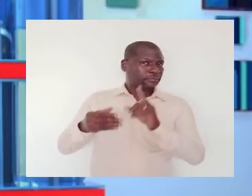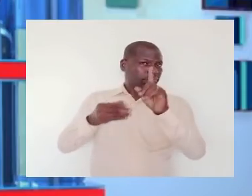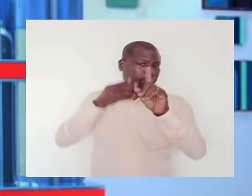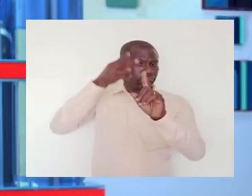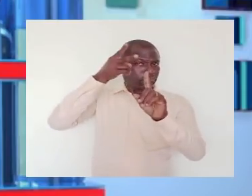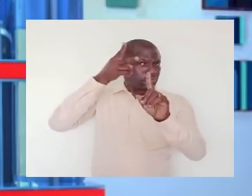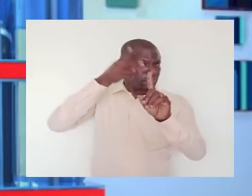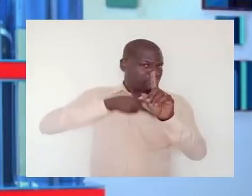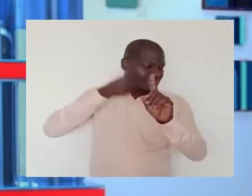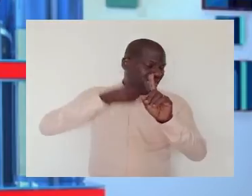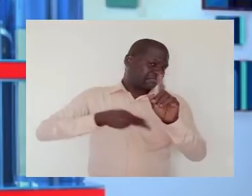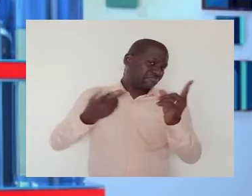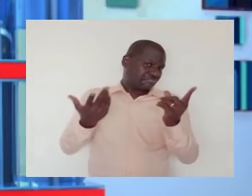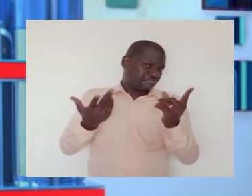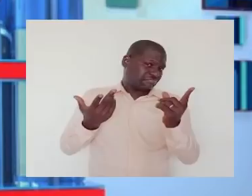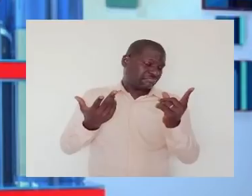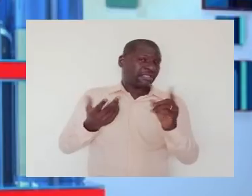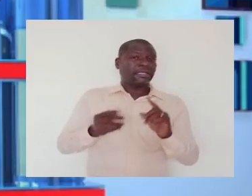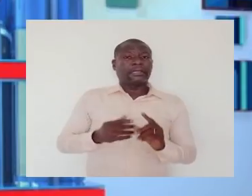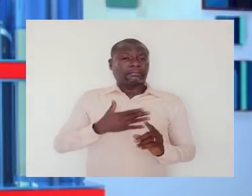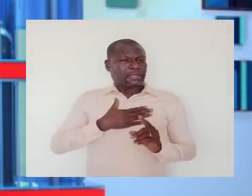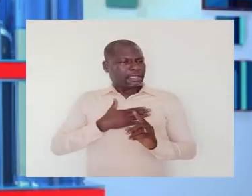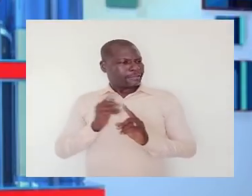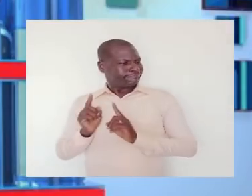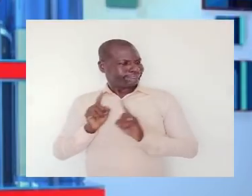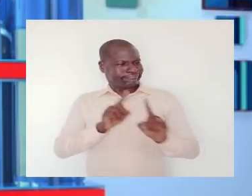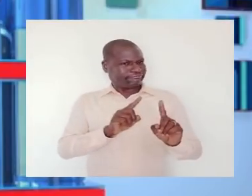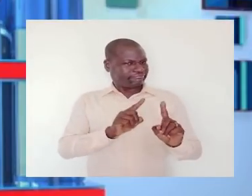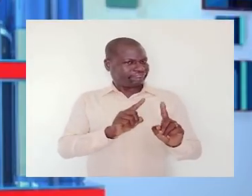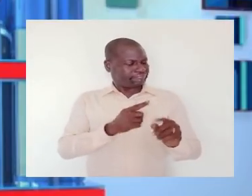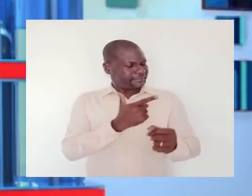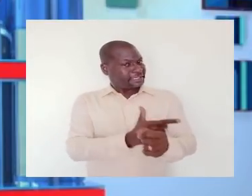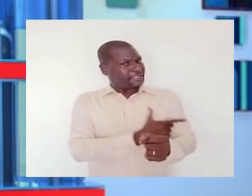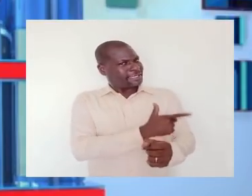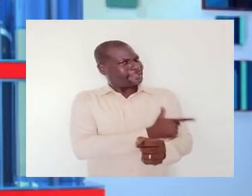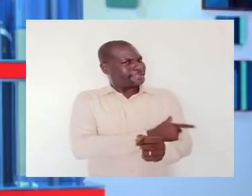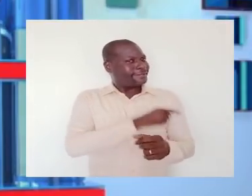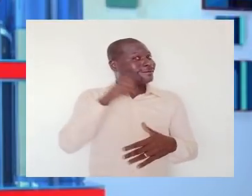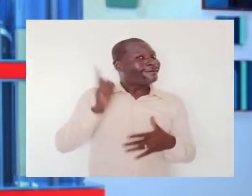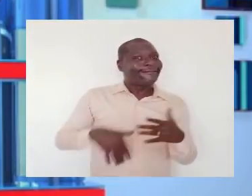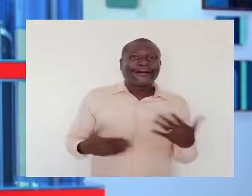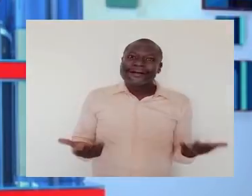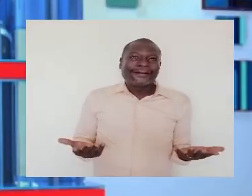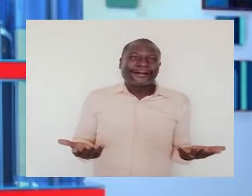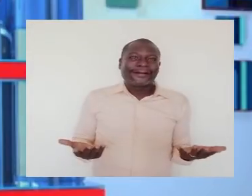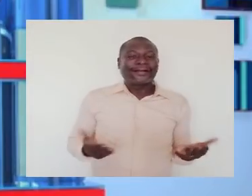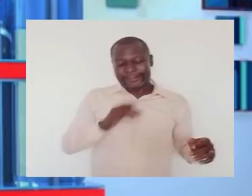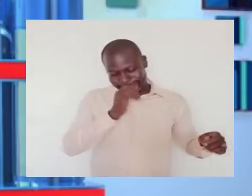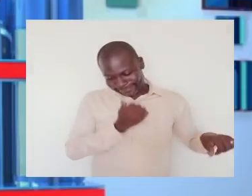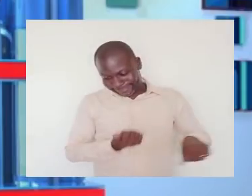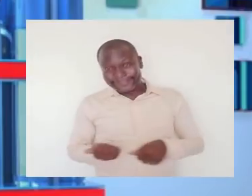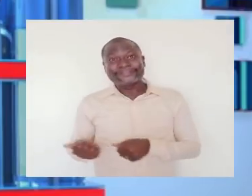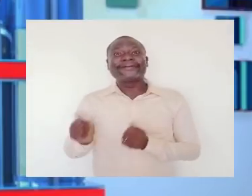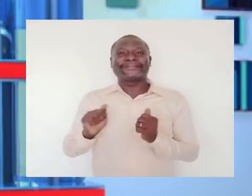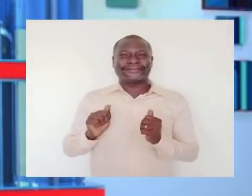abosome mienu ene efa ni de se meba wo nchan a adisua me no ebesua ye enyina na